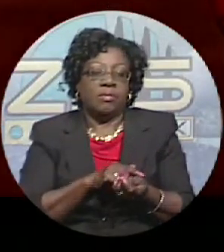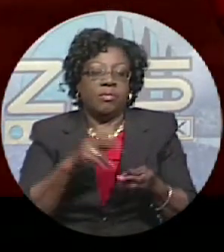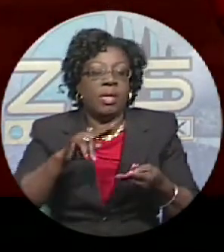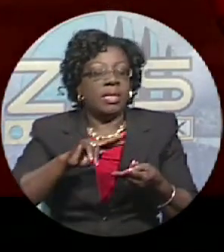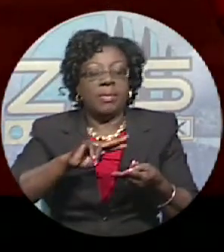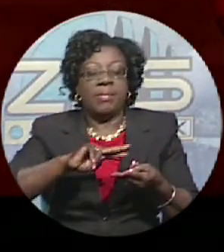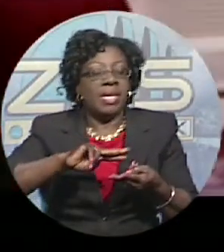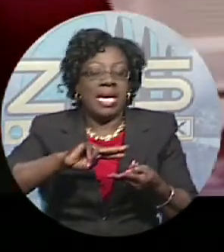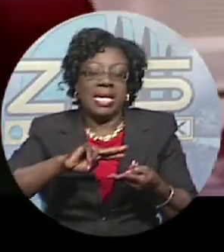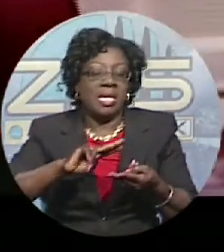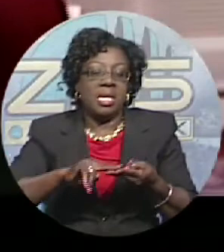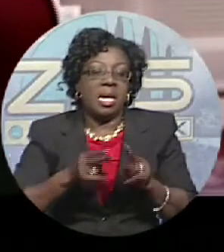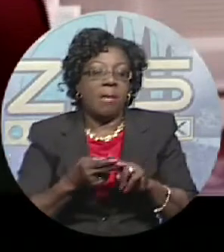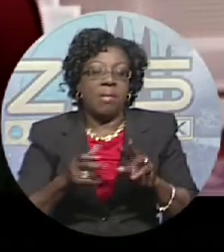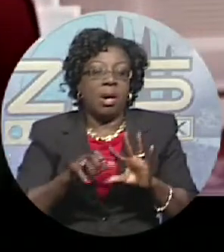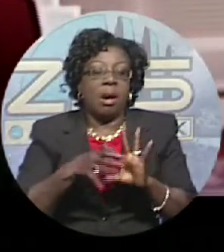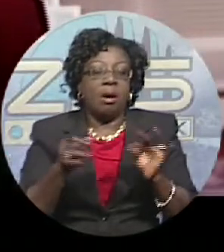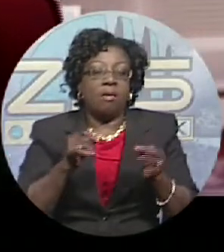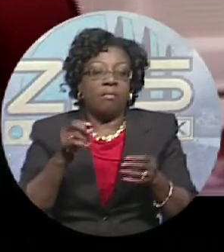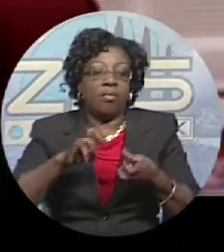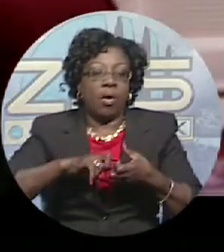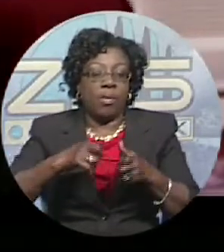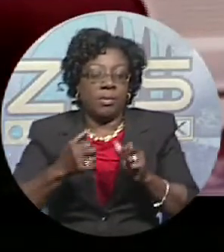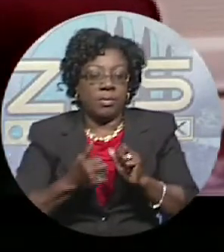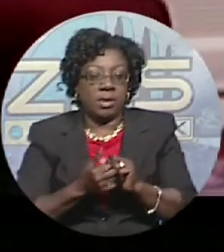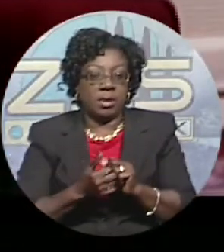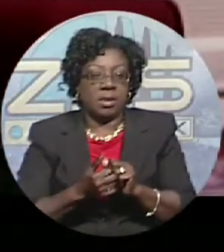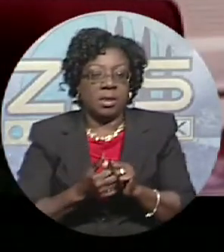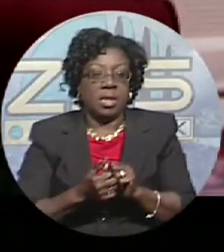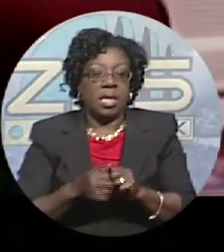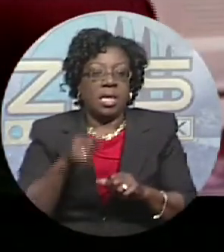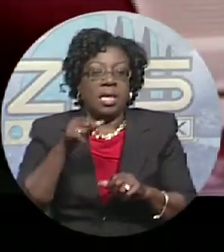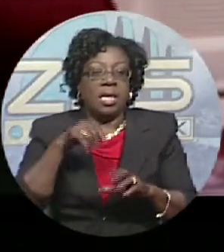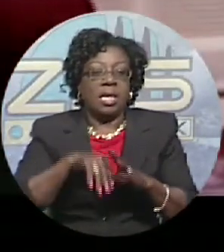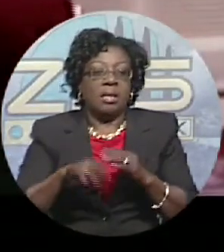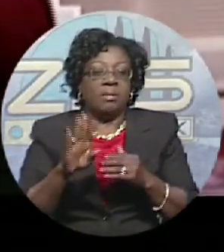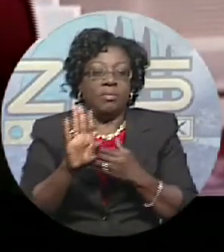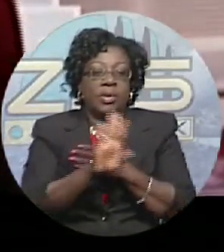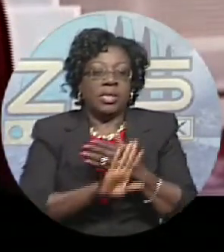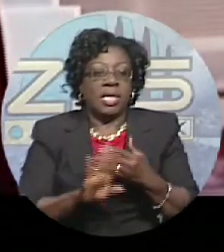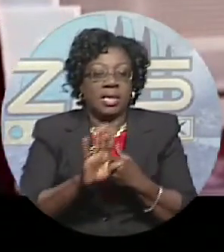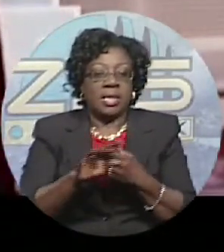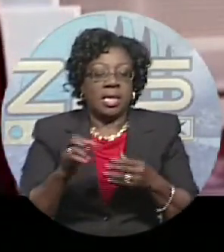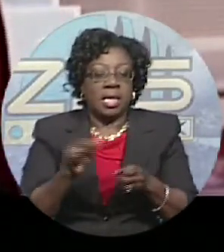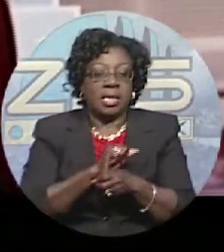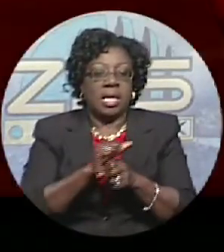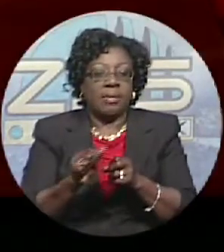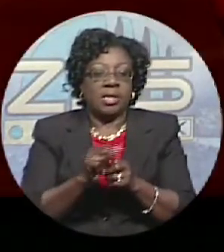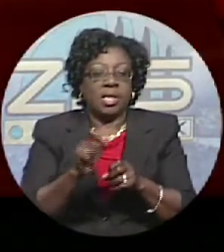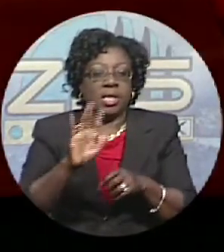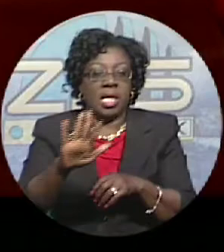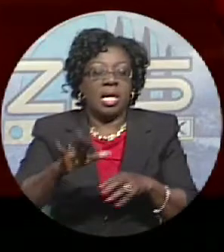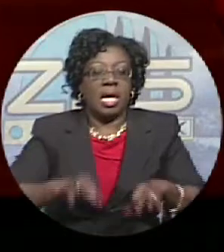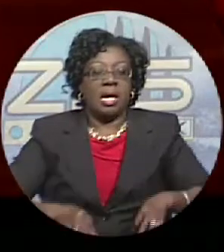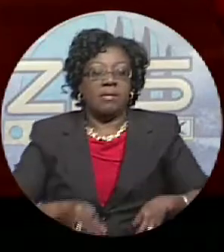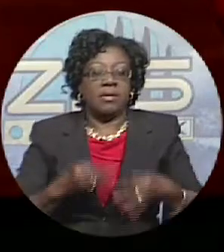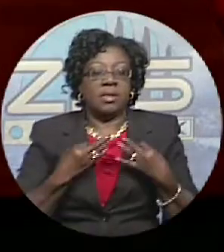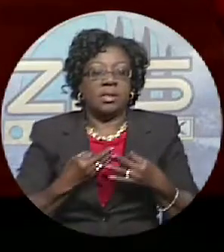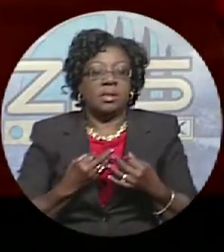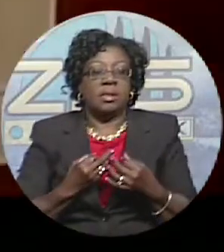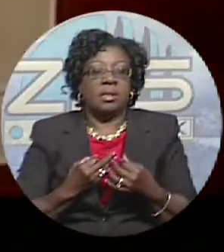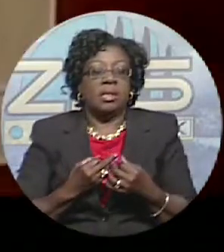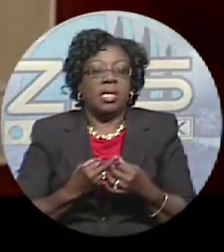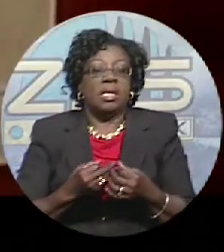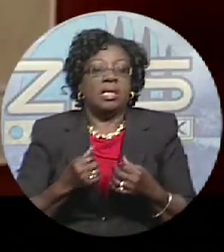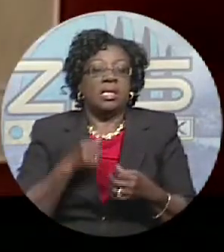matters. And don't tell them that the water is potentially damaging to their life. On a point of order, the